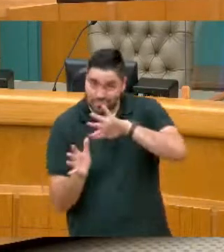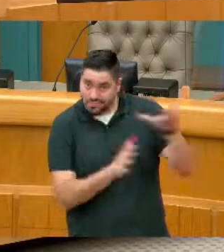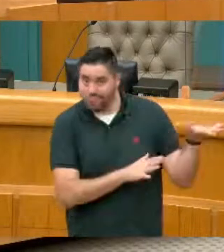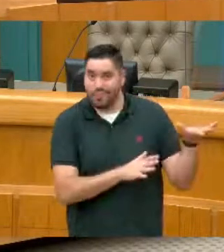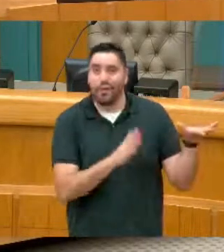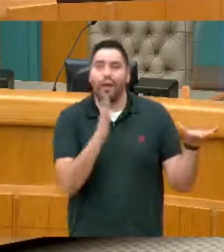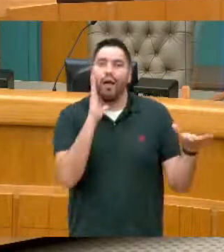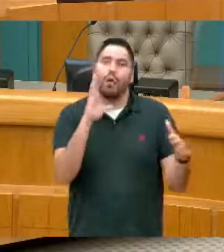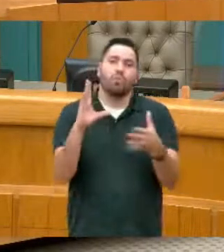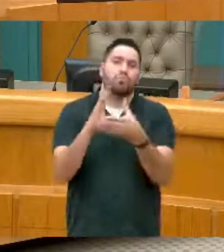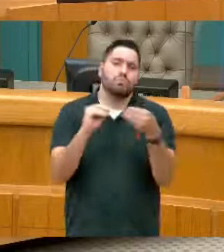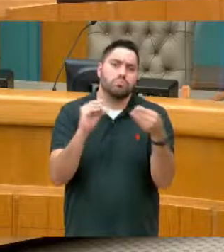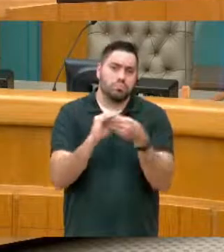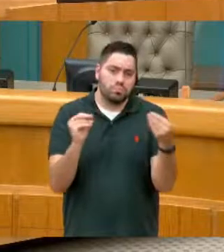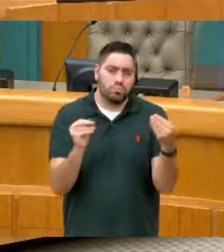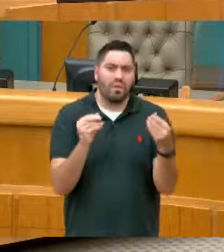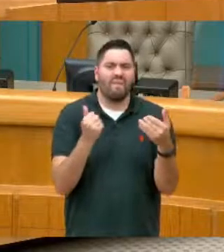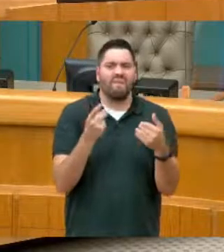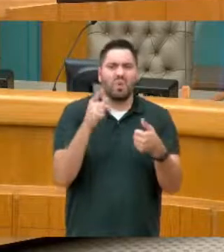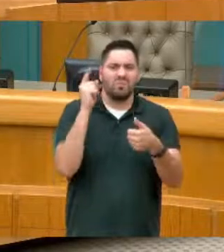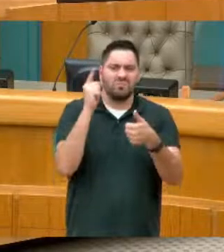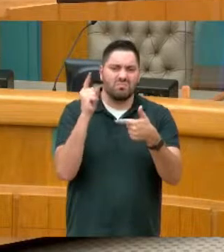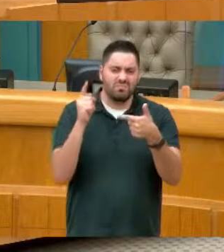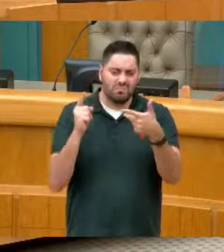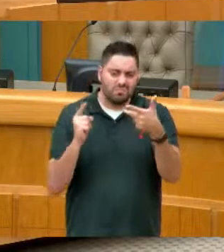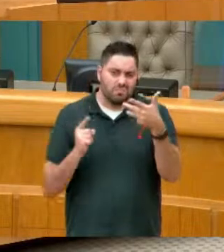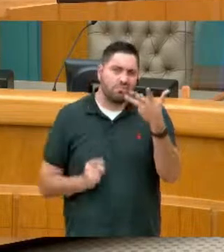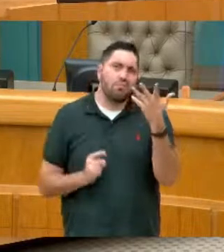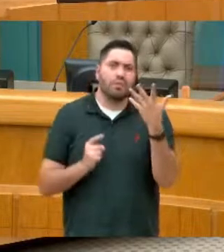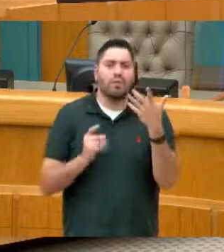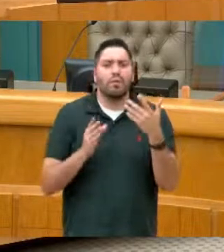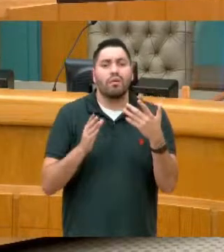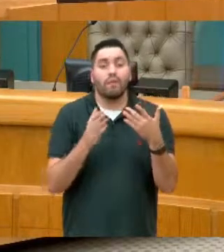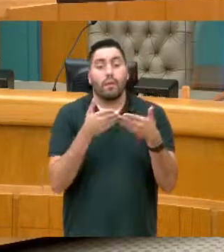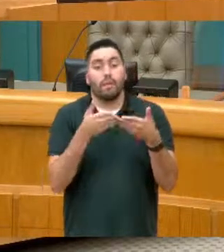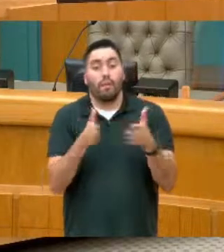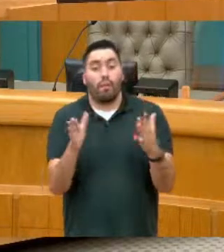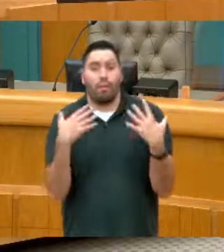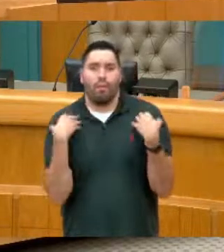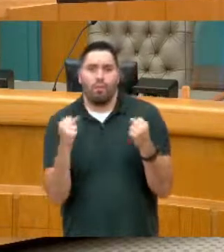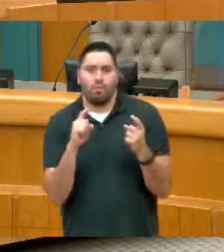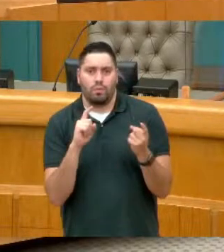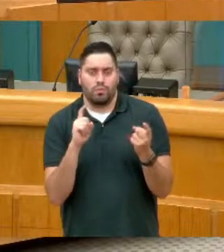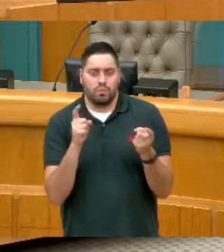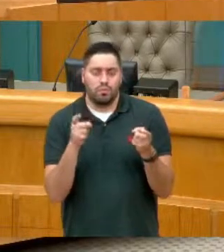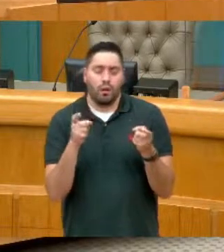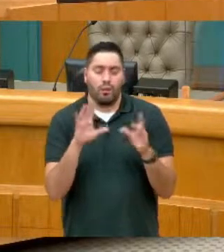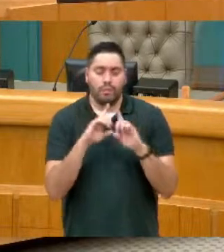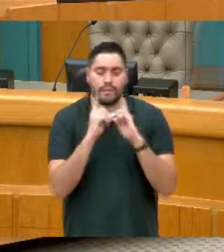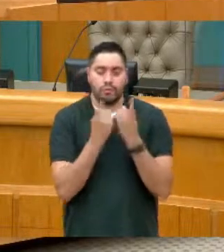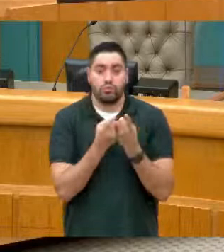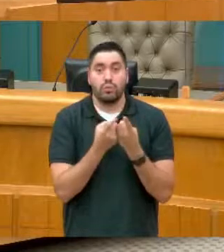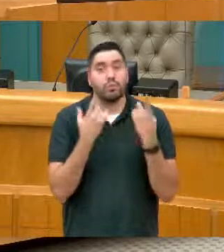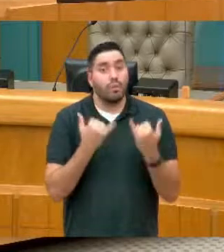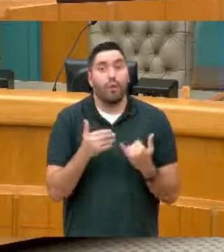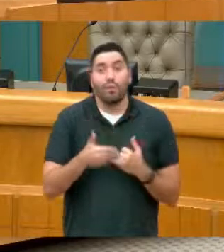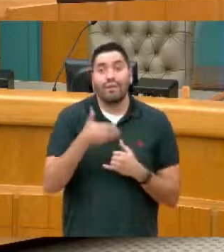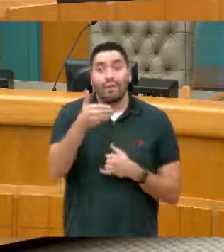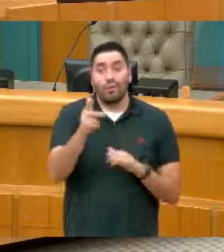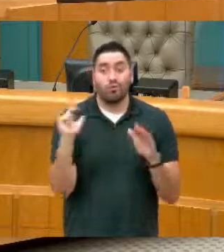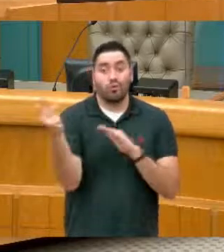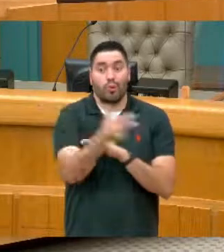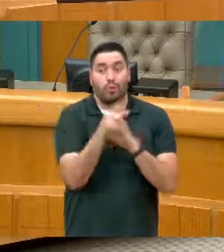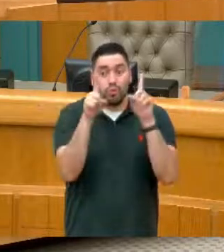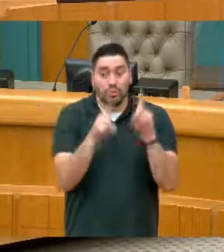data dump, and you see those numbers on top of the blue bar graphs, and so for the total number of cases, which is